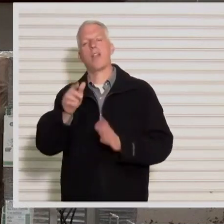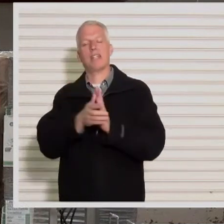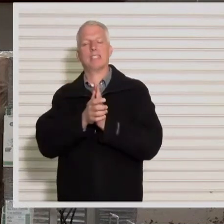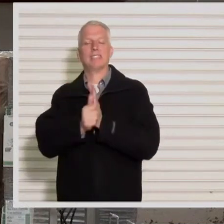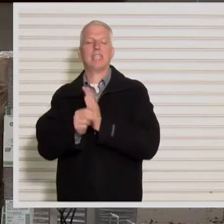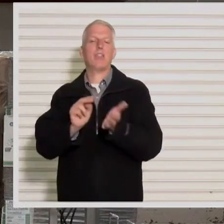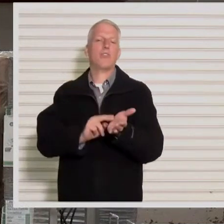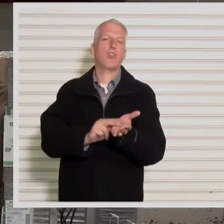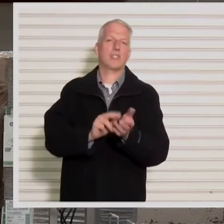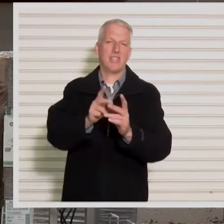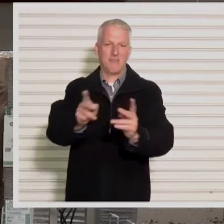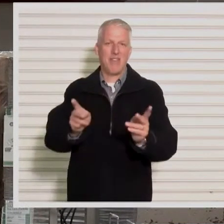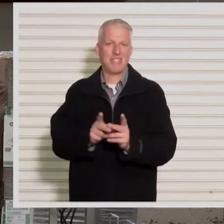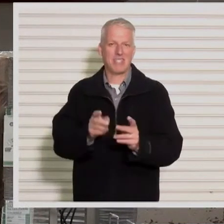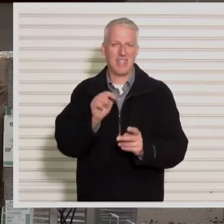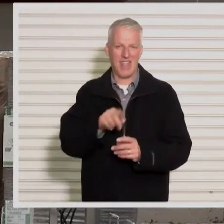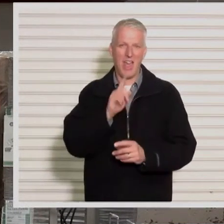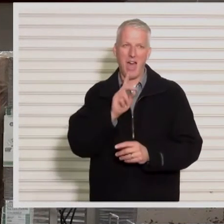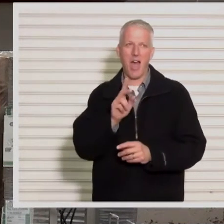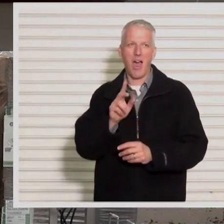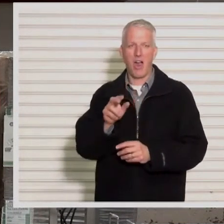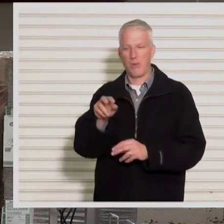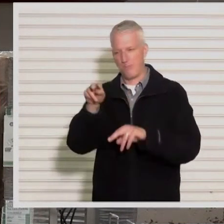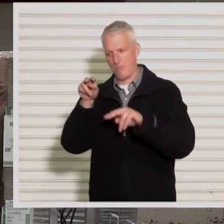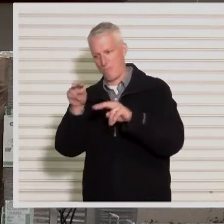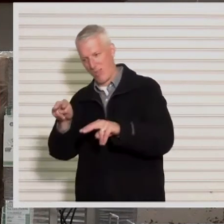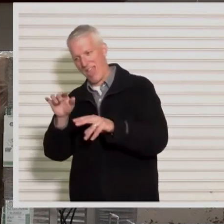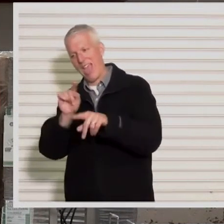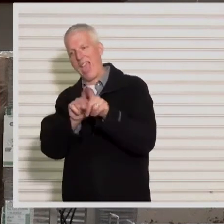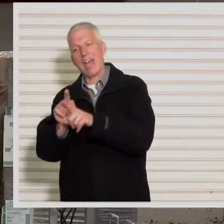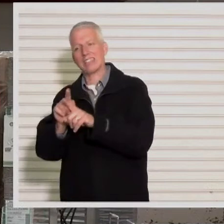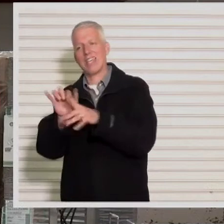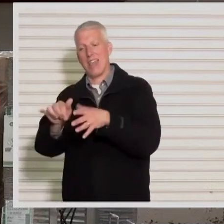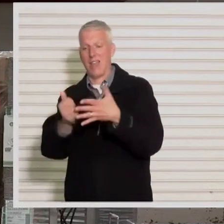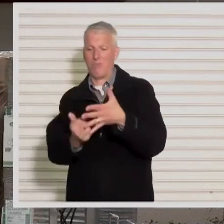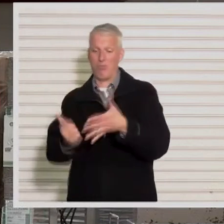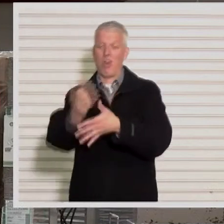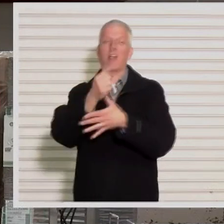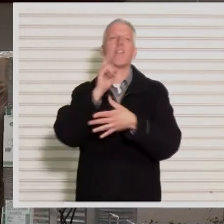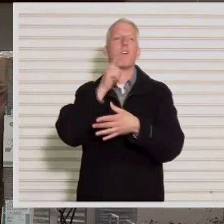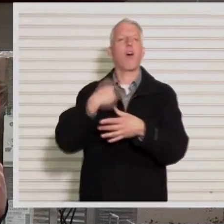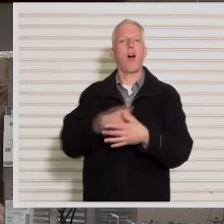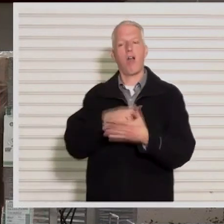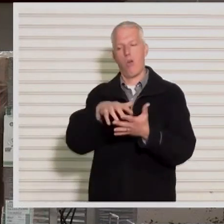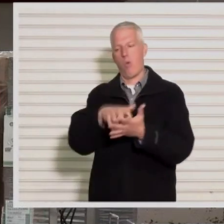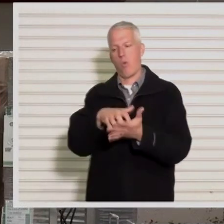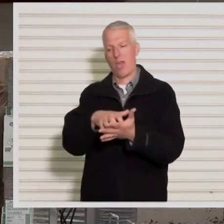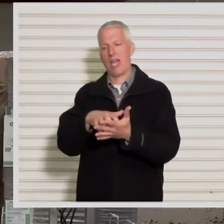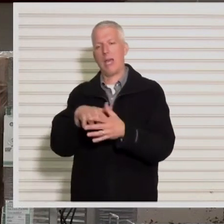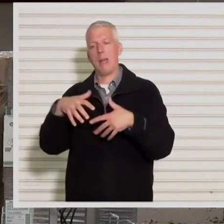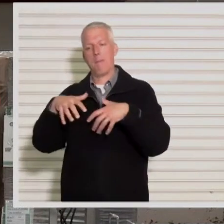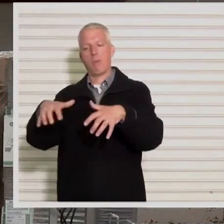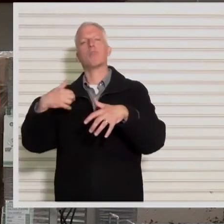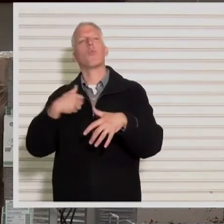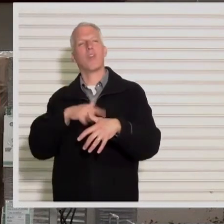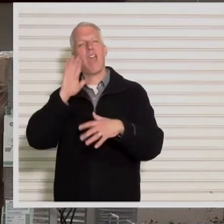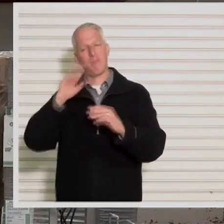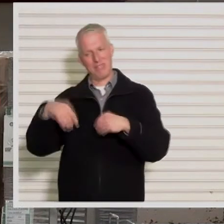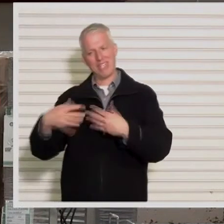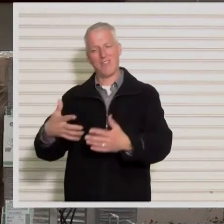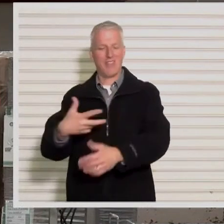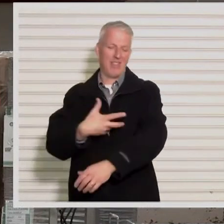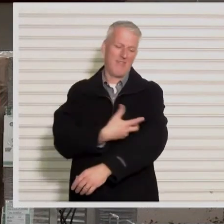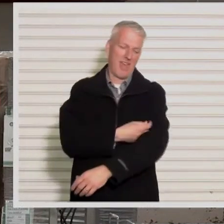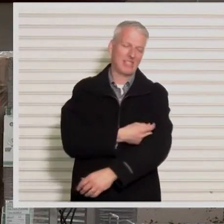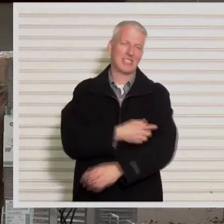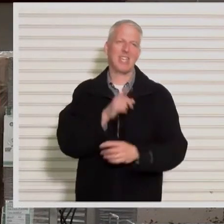facilities that are detained as priority vulnerable populations. And we have been administering the vaccine. As it